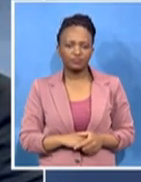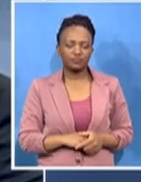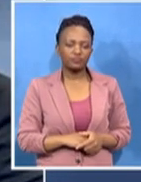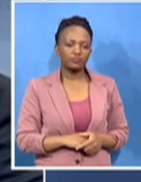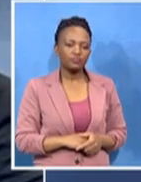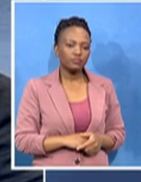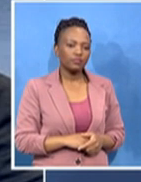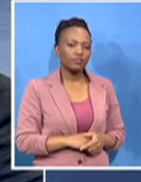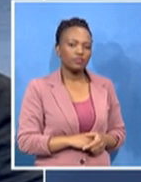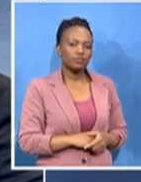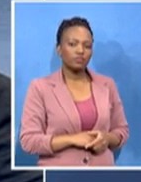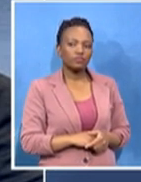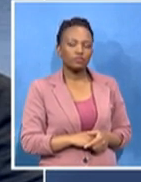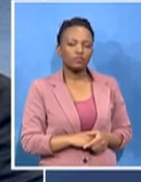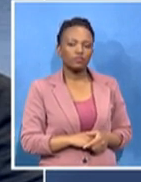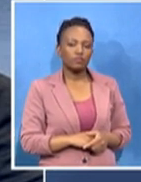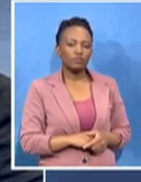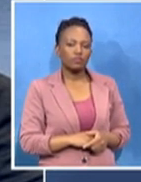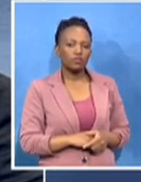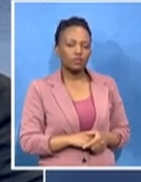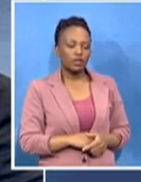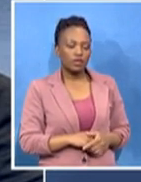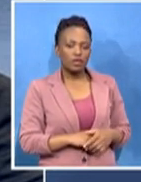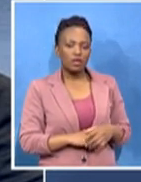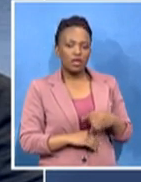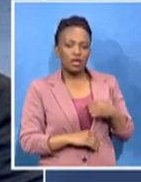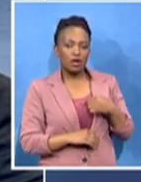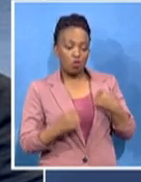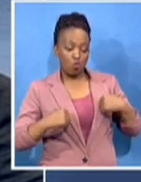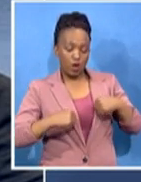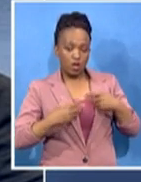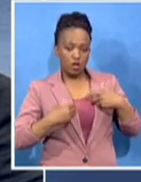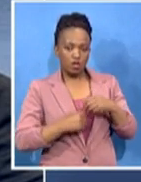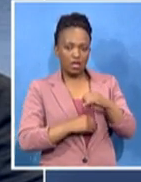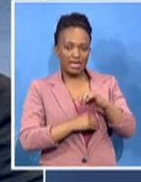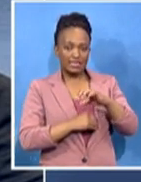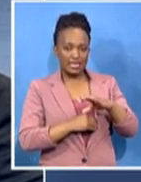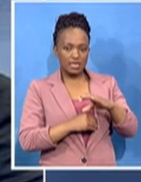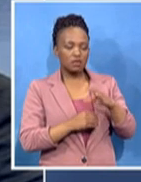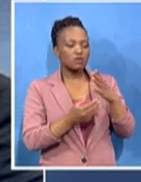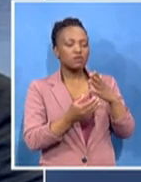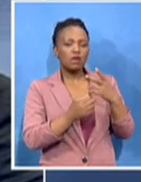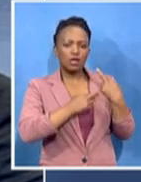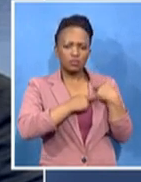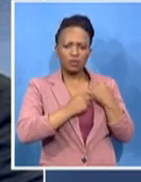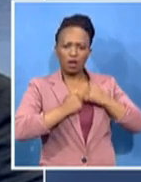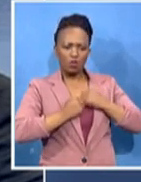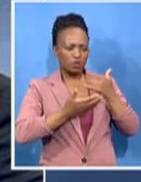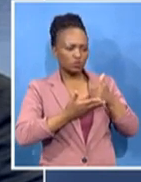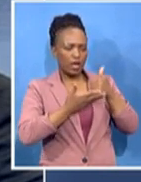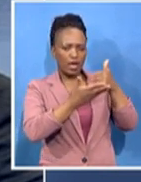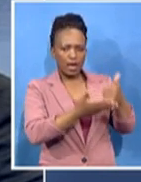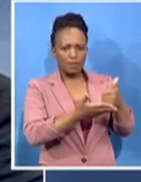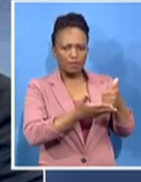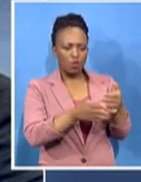to assist political parties. Reference to the Heraldry Act was just to assist the political party. It is not the basis on which